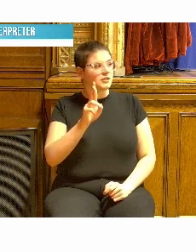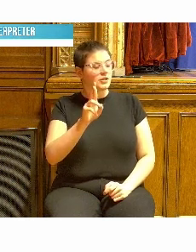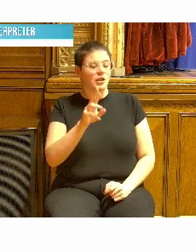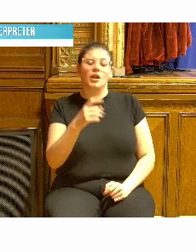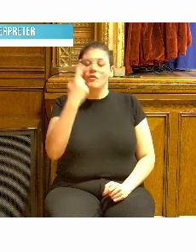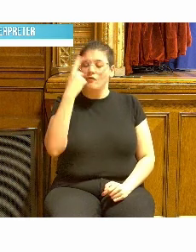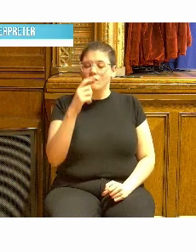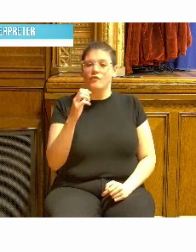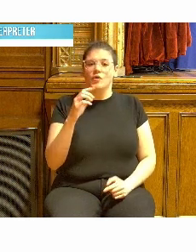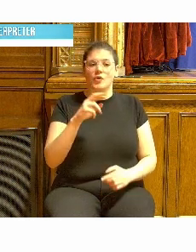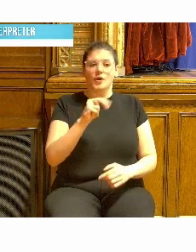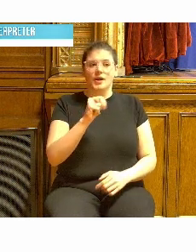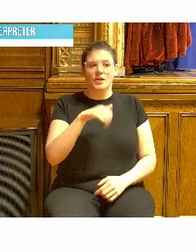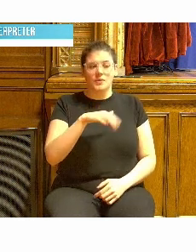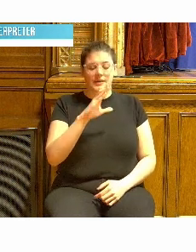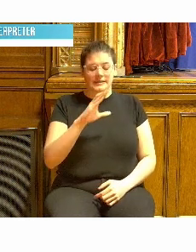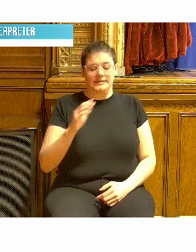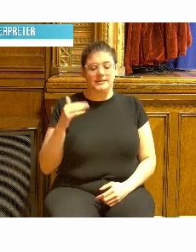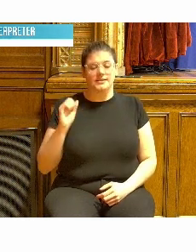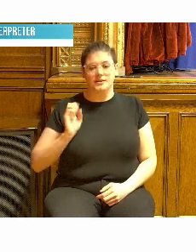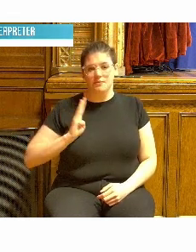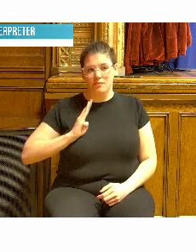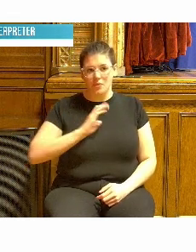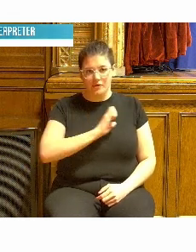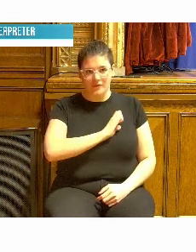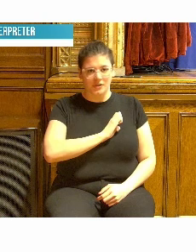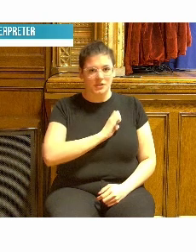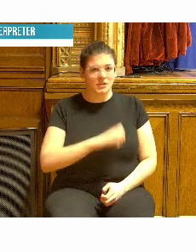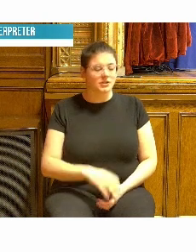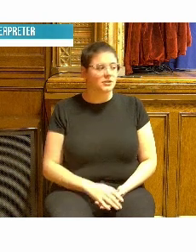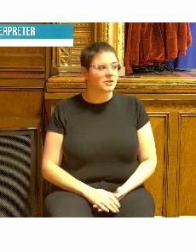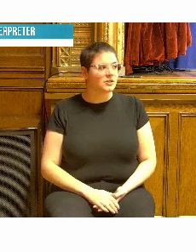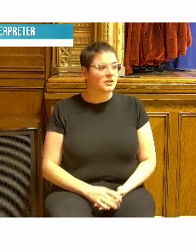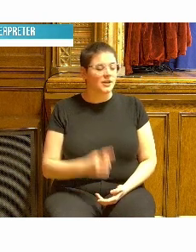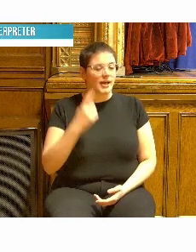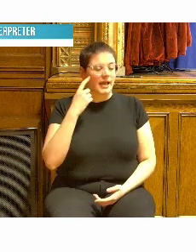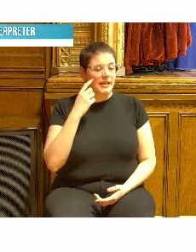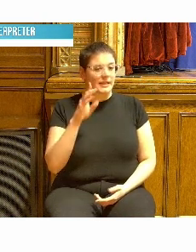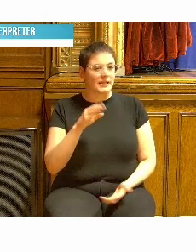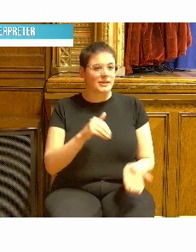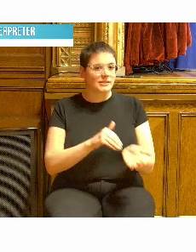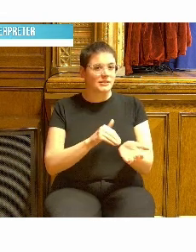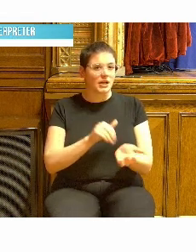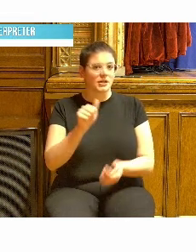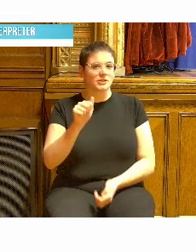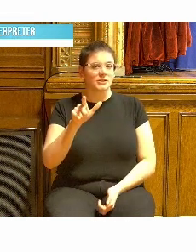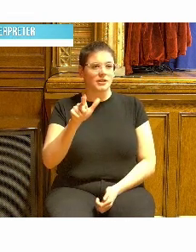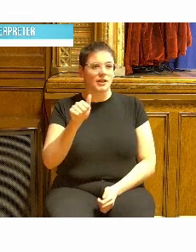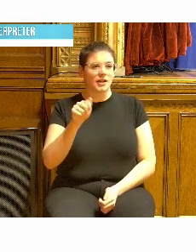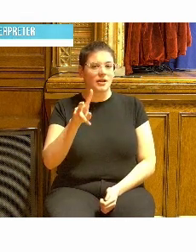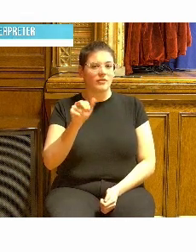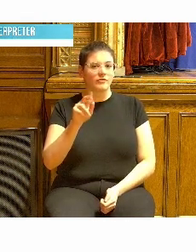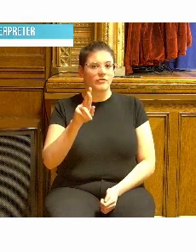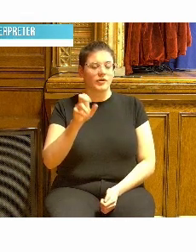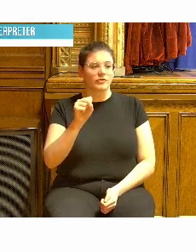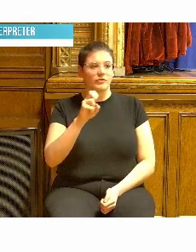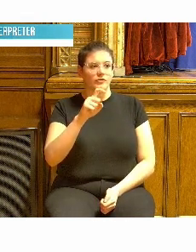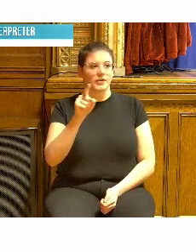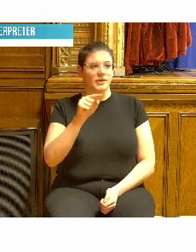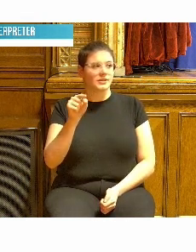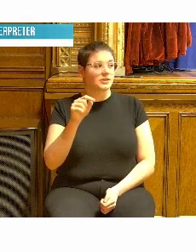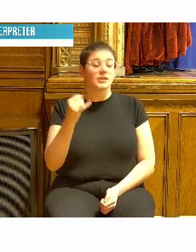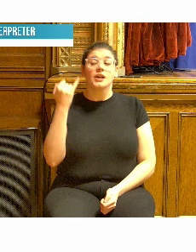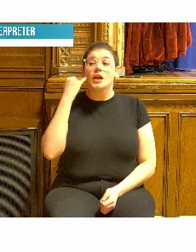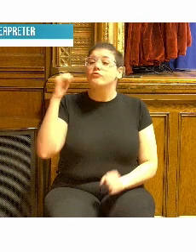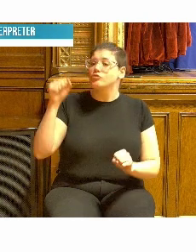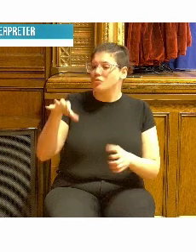Education, Dr. I think Alvarez, maybe? Okay. Or Vasquez. If you can find that and